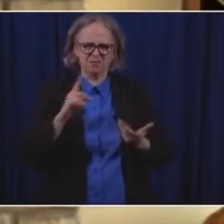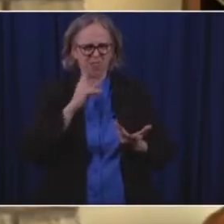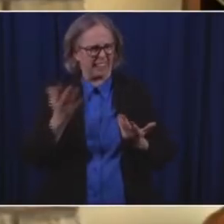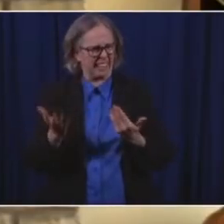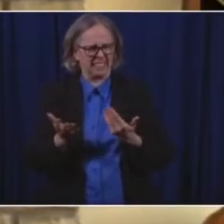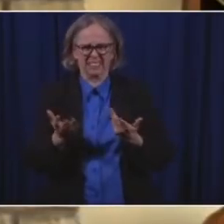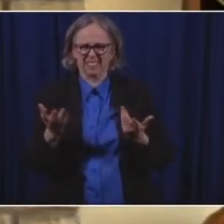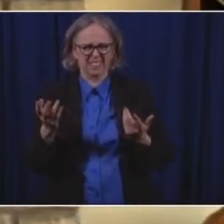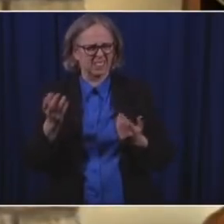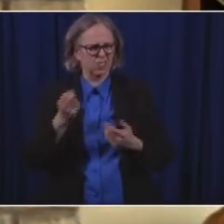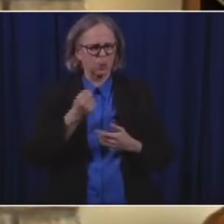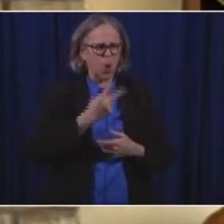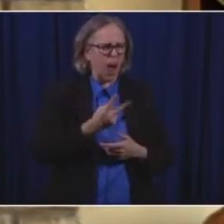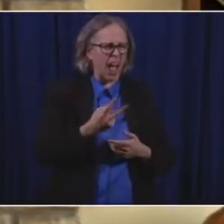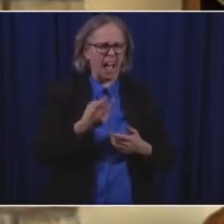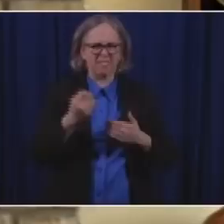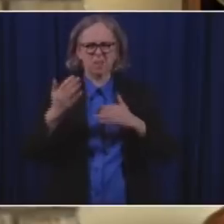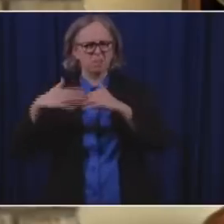people.